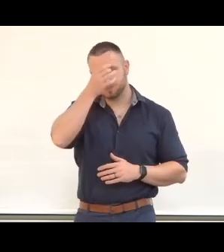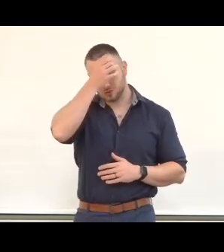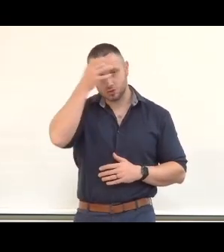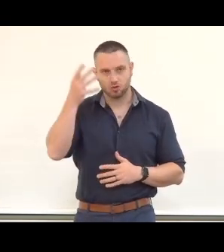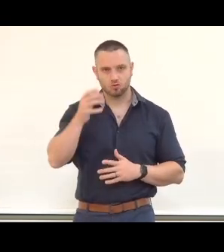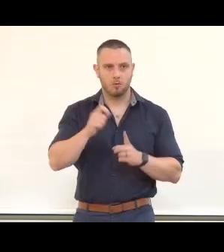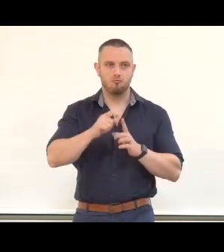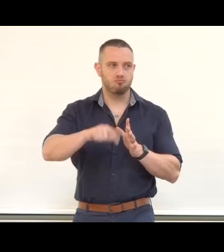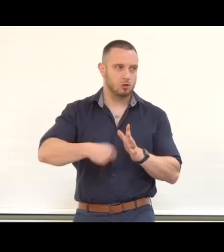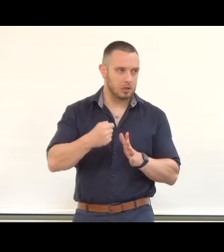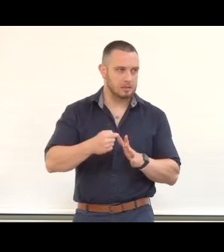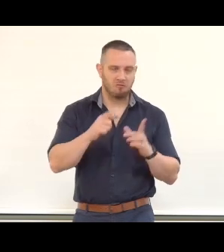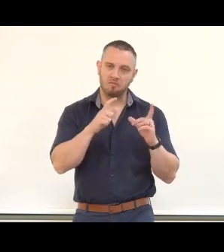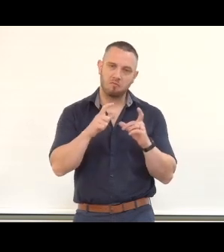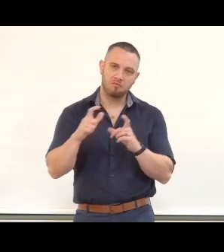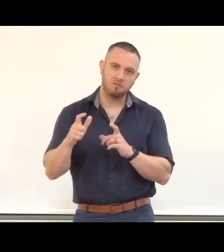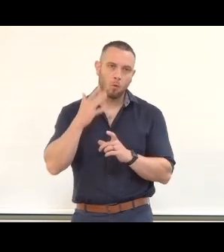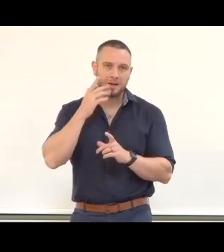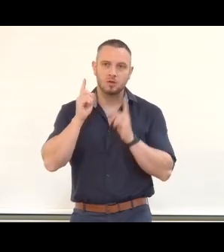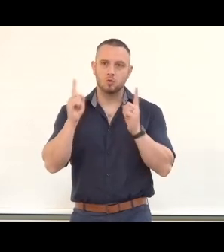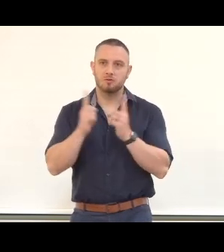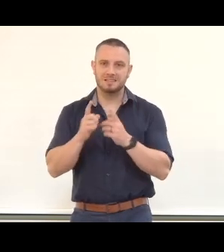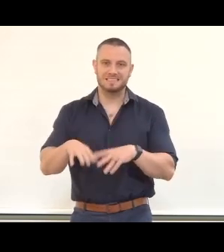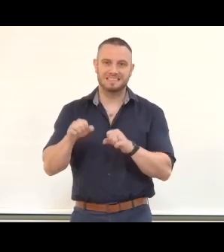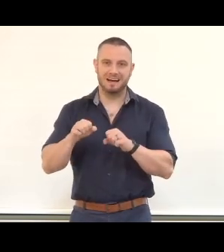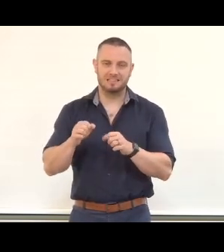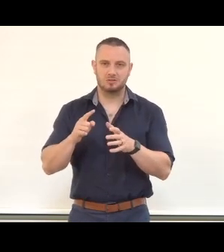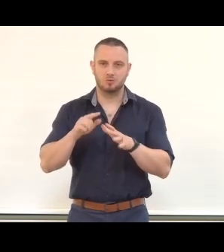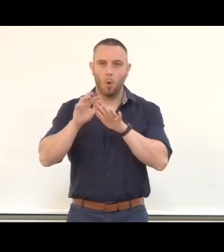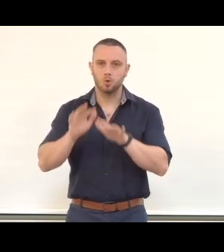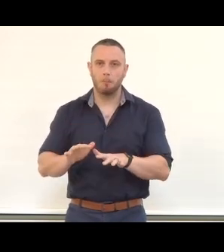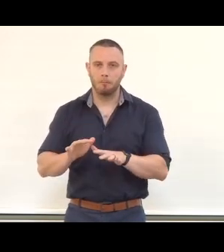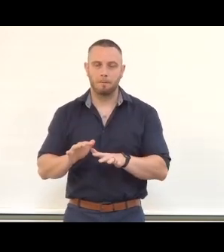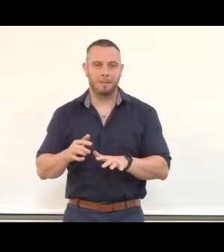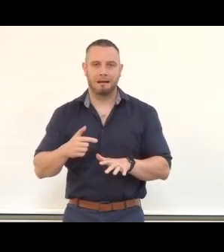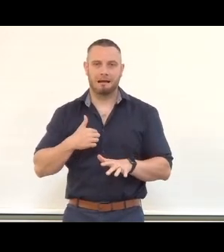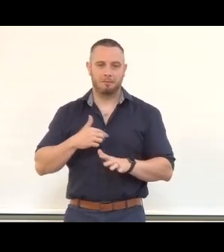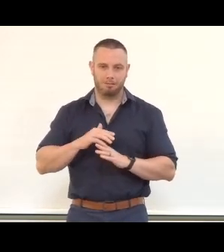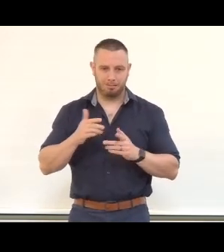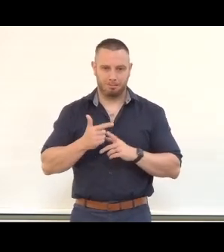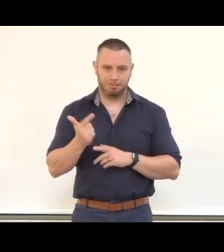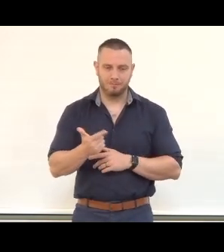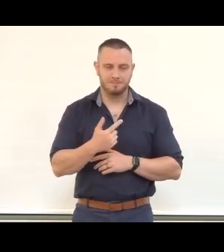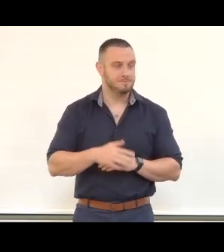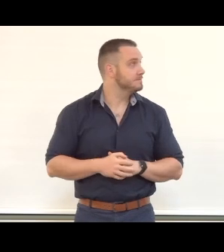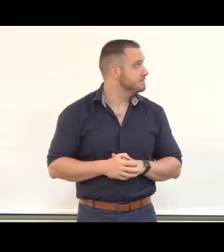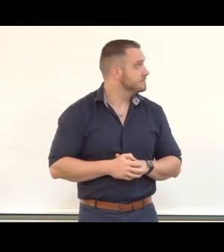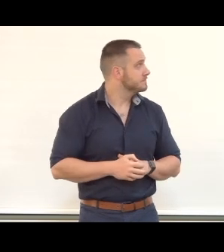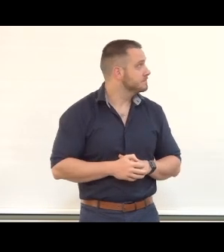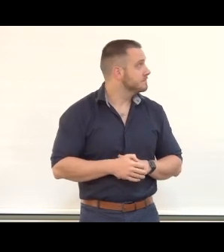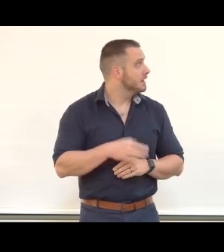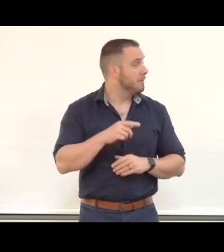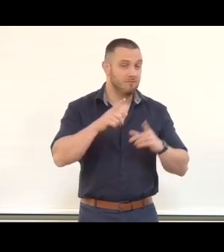kind of show some pictures when university would start in the fall term, kind of spiraled out of control. You've already seen a picture